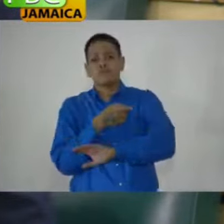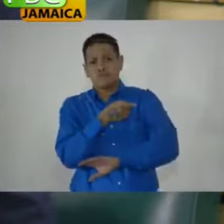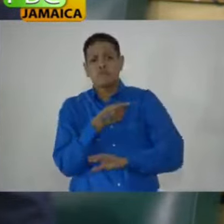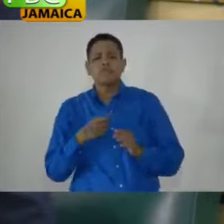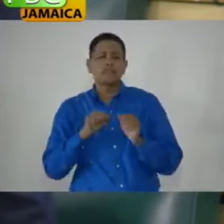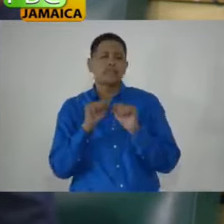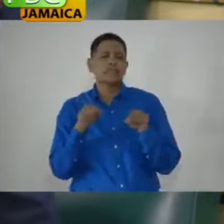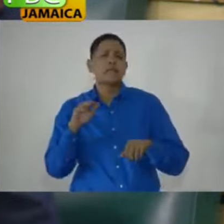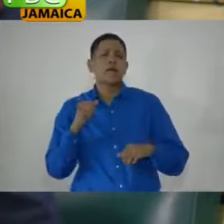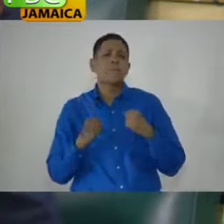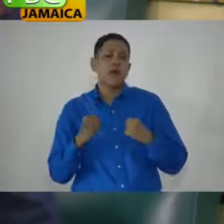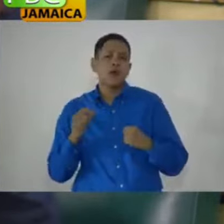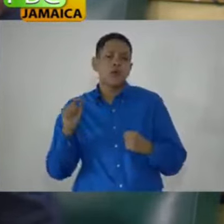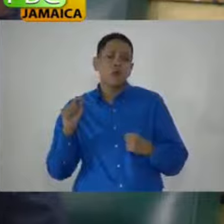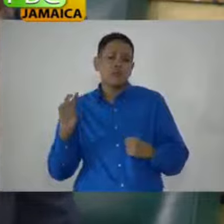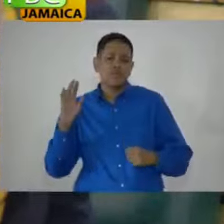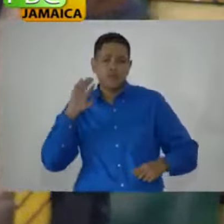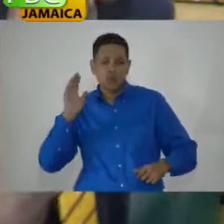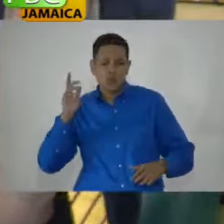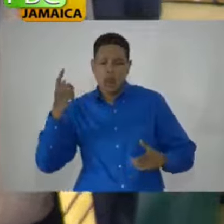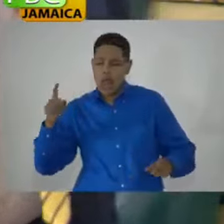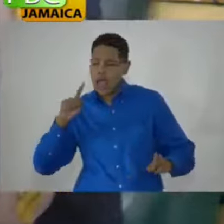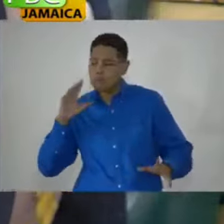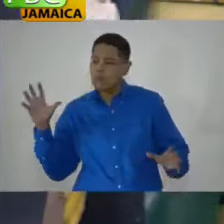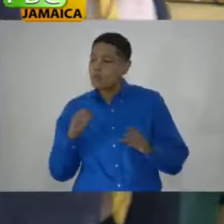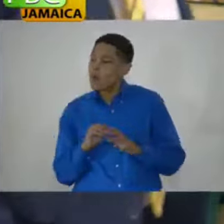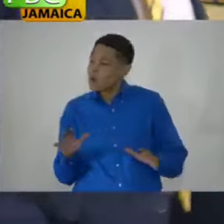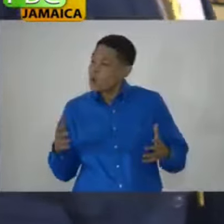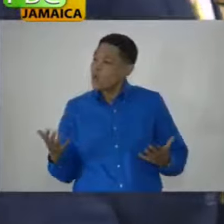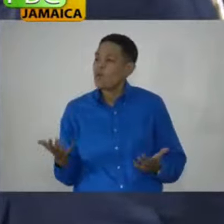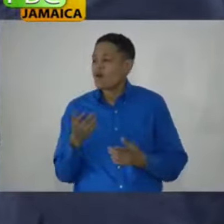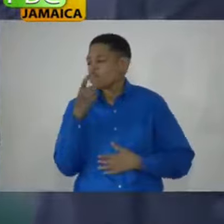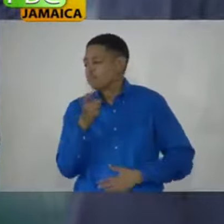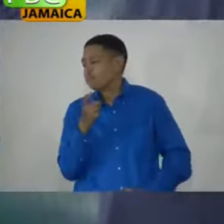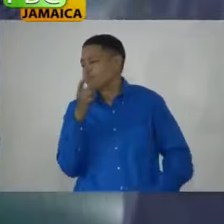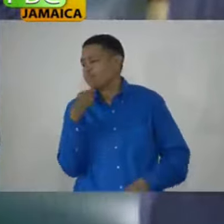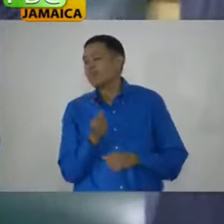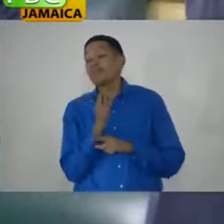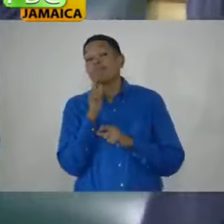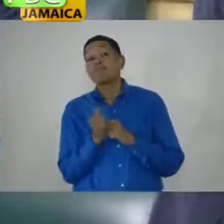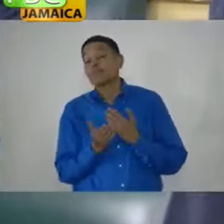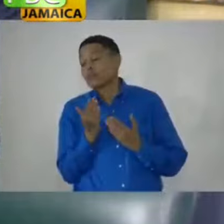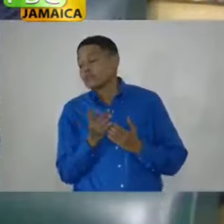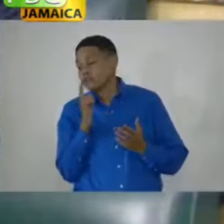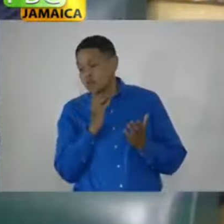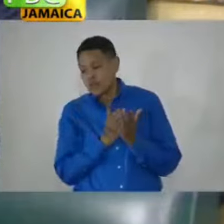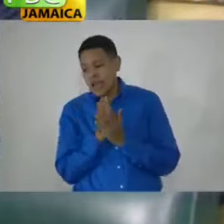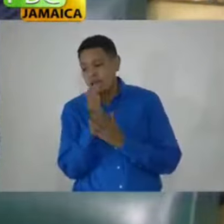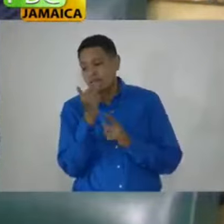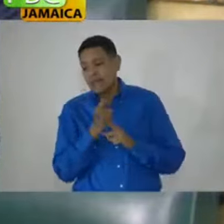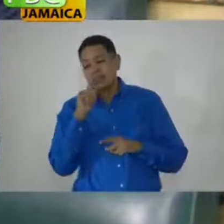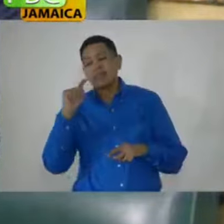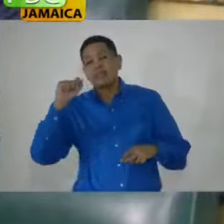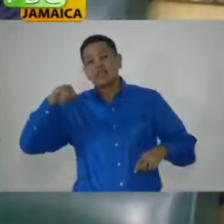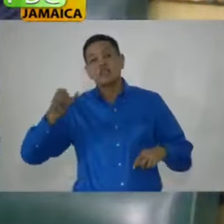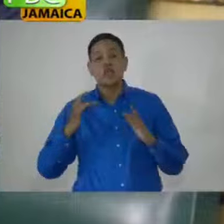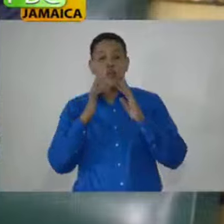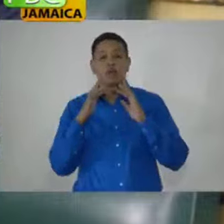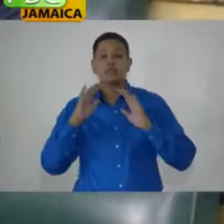March 2027 to, among other things, make it easier to navigate the TAJ's